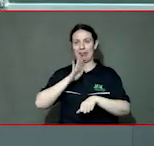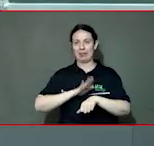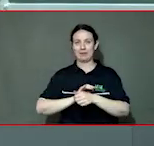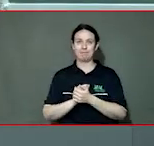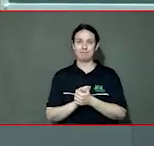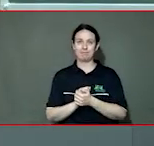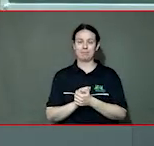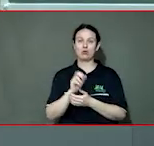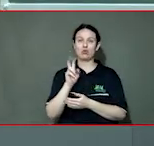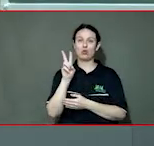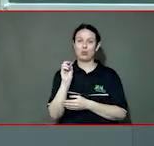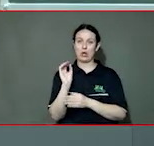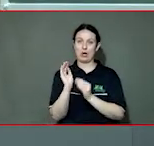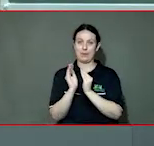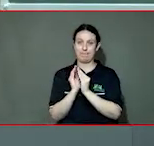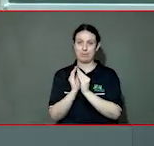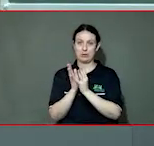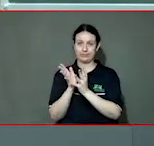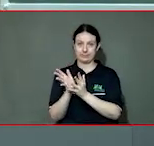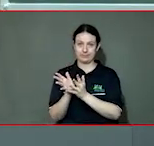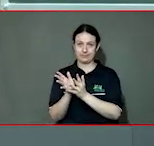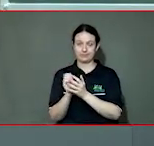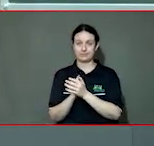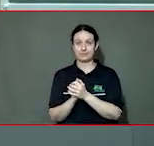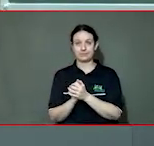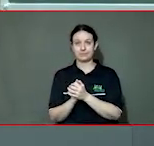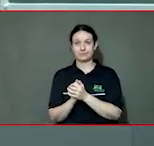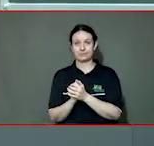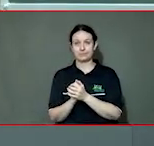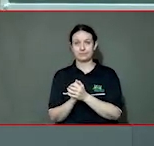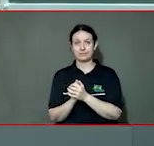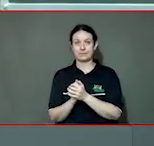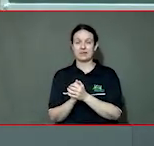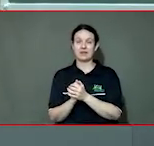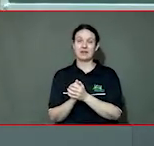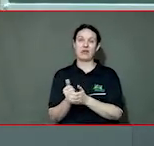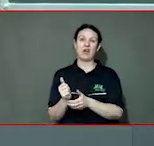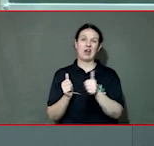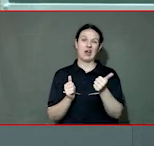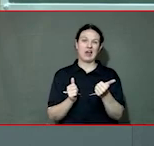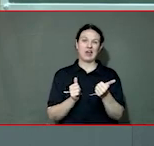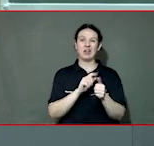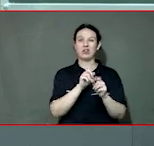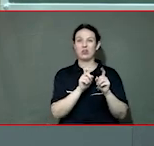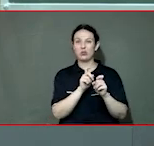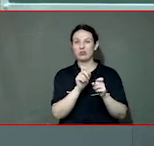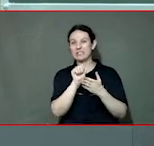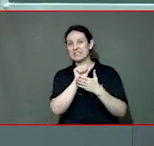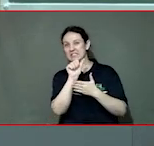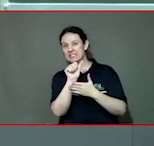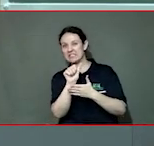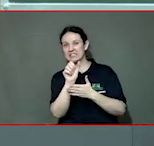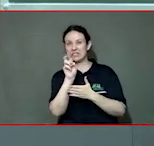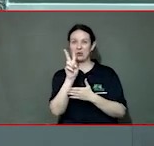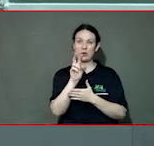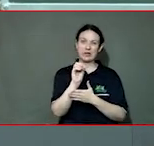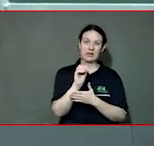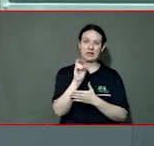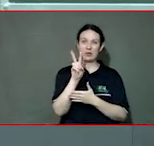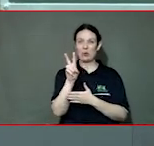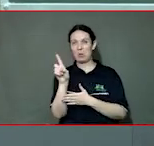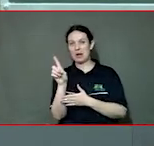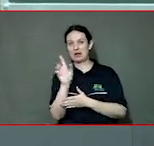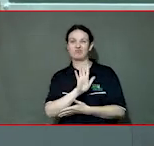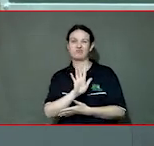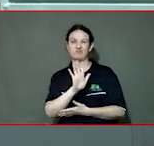is 20 marks, and then all the others one will be plus minus 20, 16, 21, around